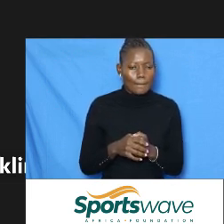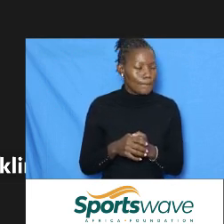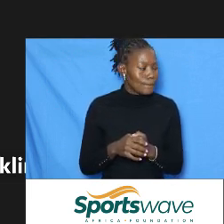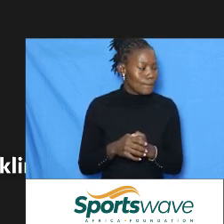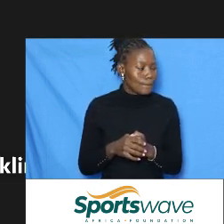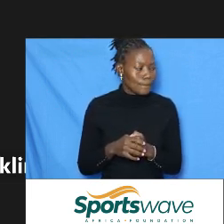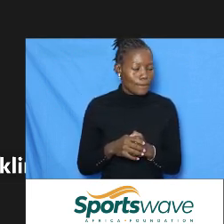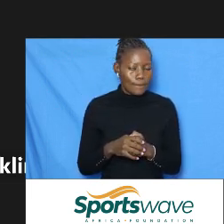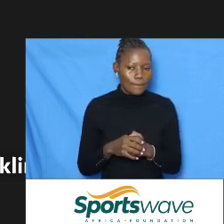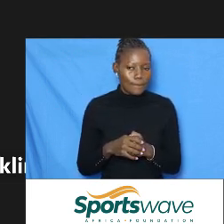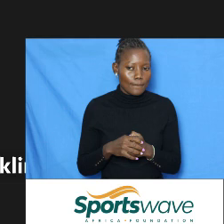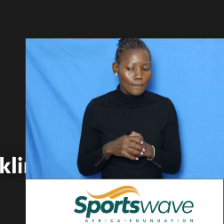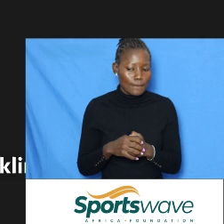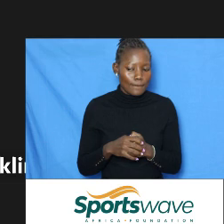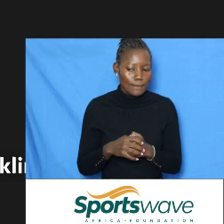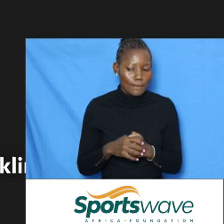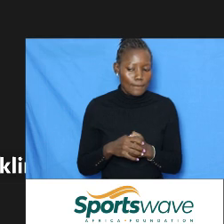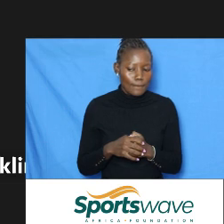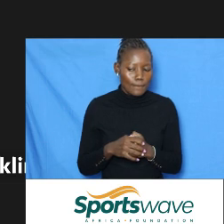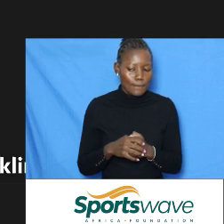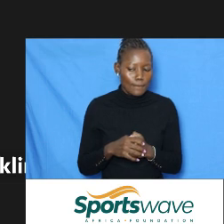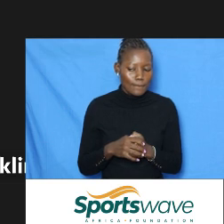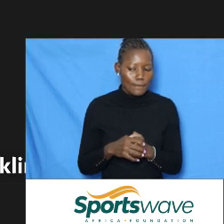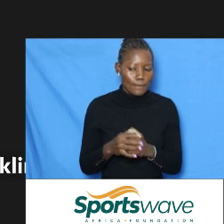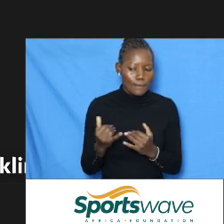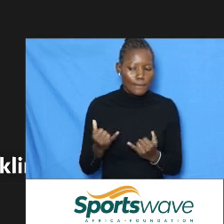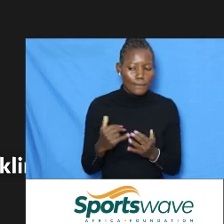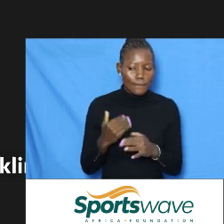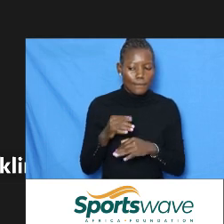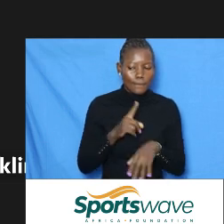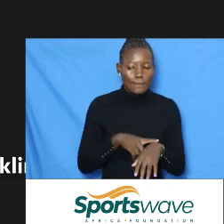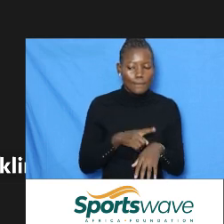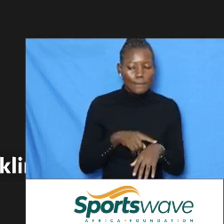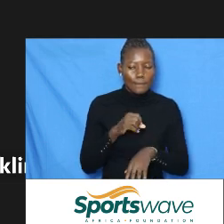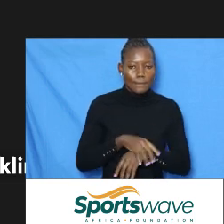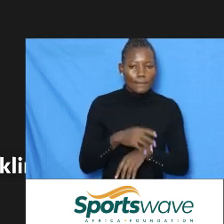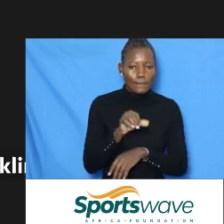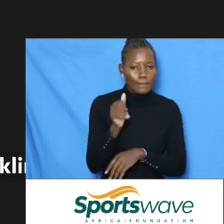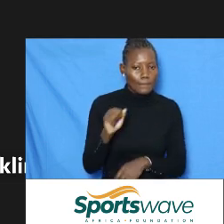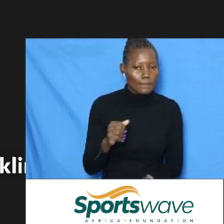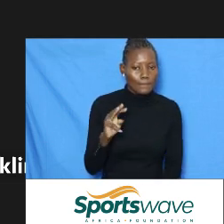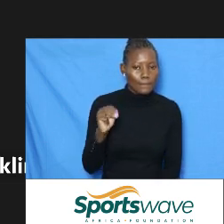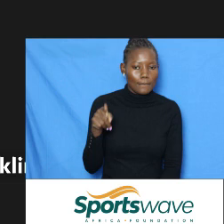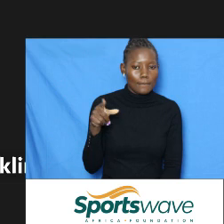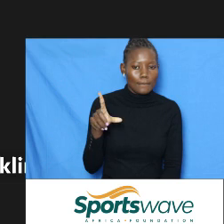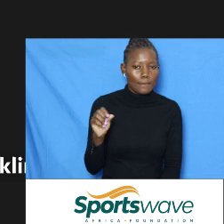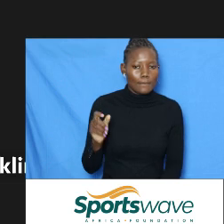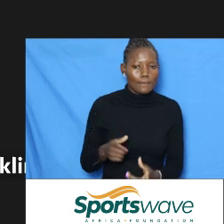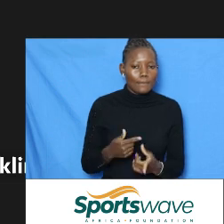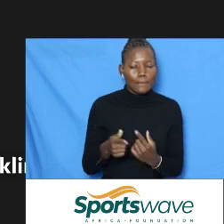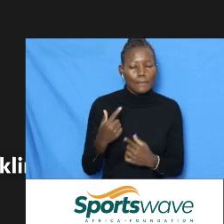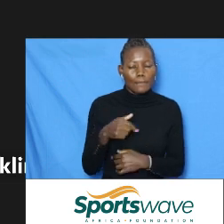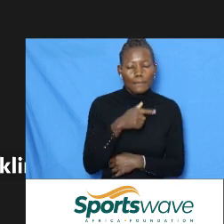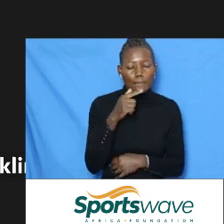that it has deviated a little bit. And now next time we take another sample, we find that it has